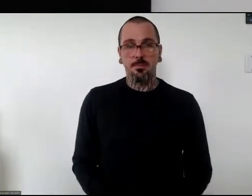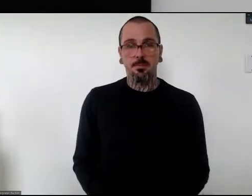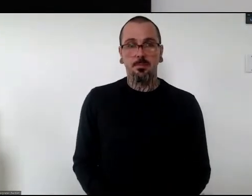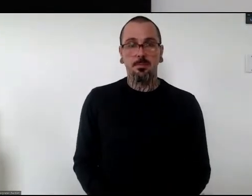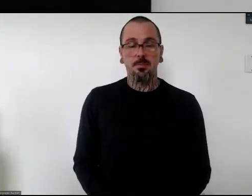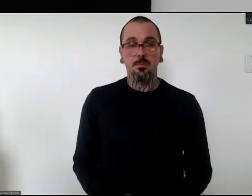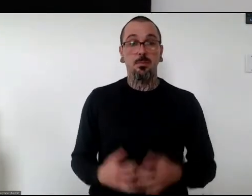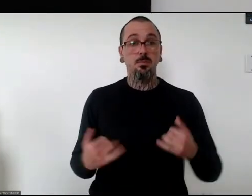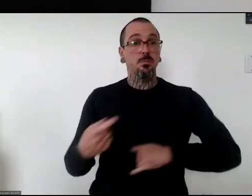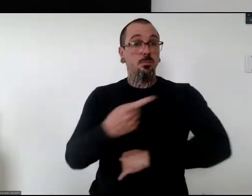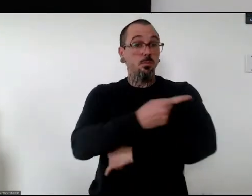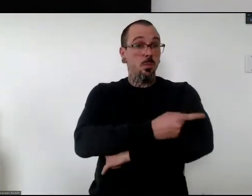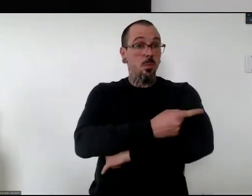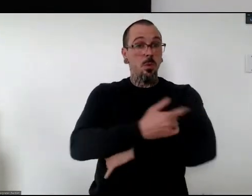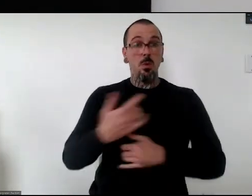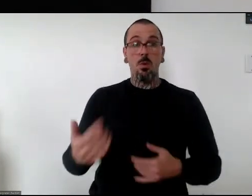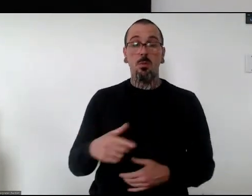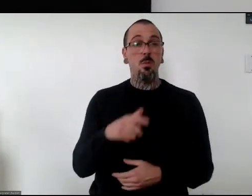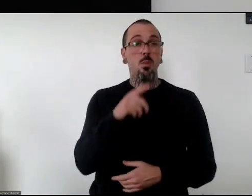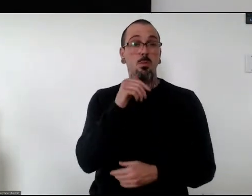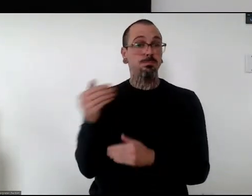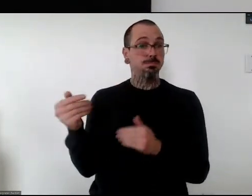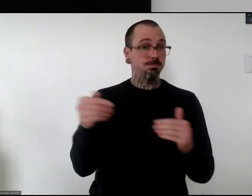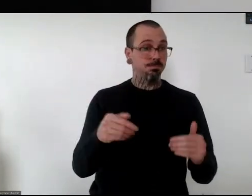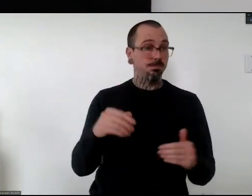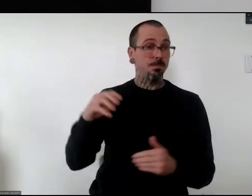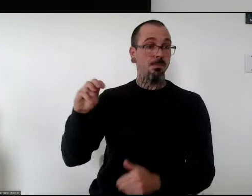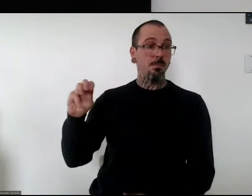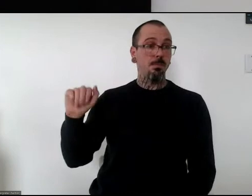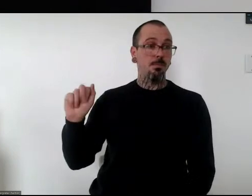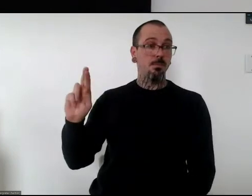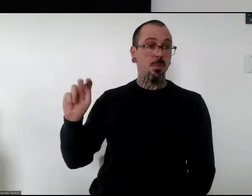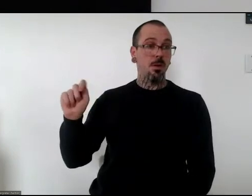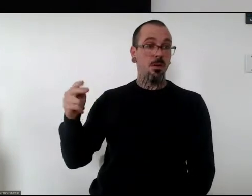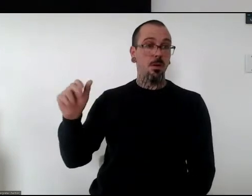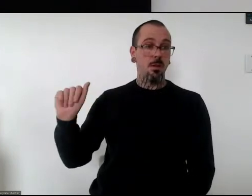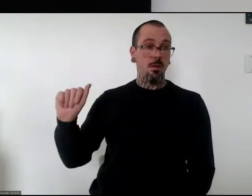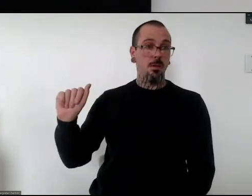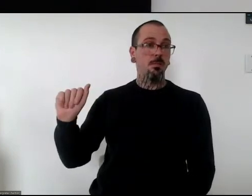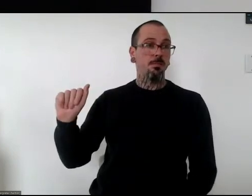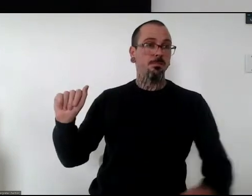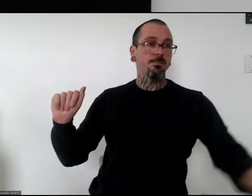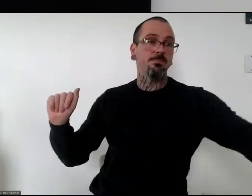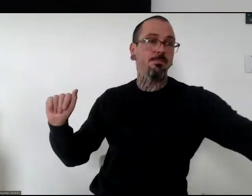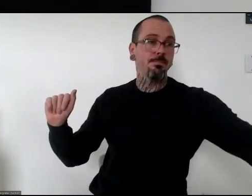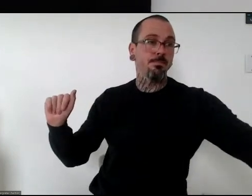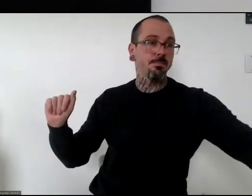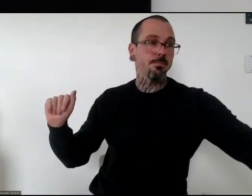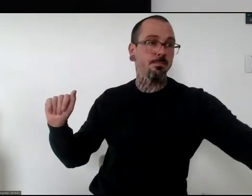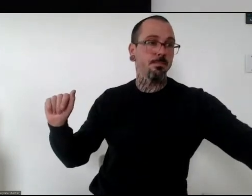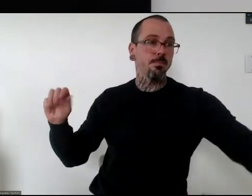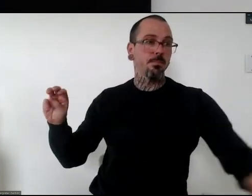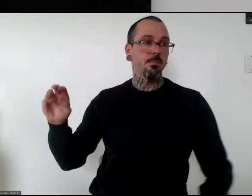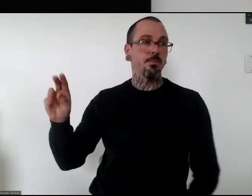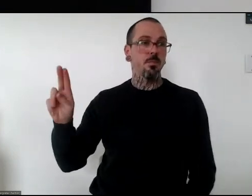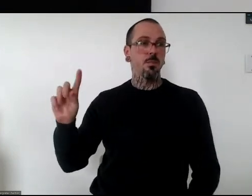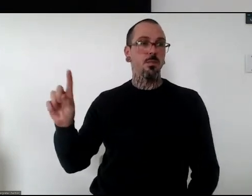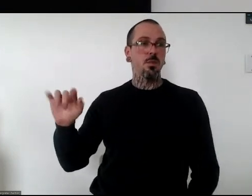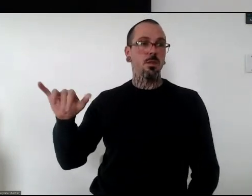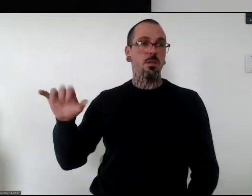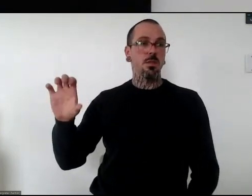are joined by Martha Muzechka, an award-winning researcher on gender equity and